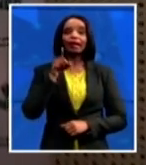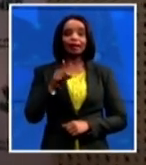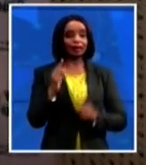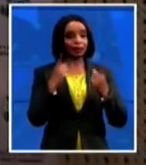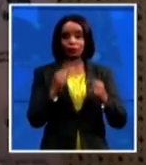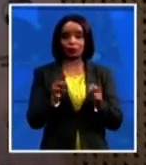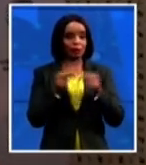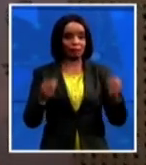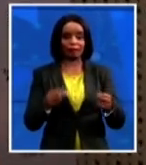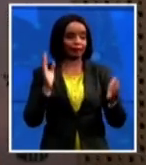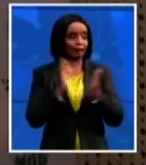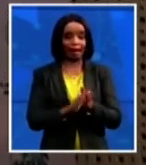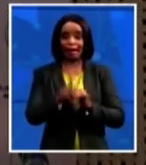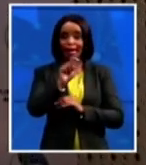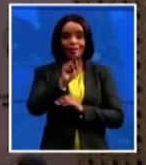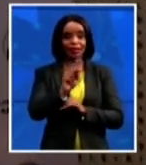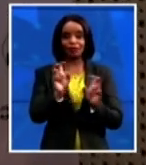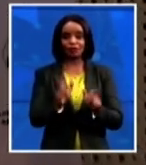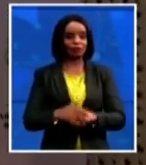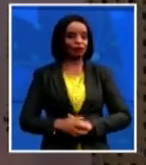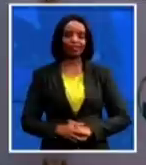Okay. All right.